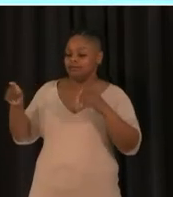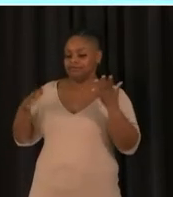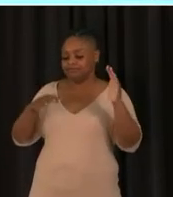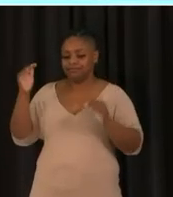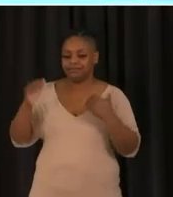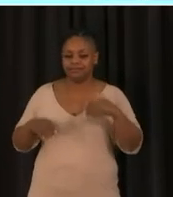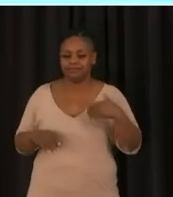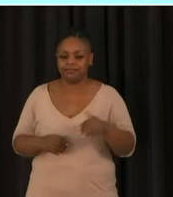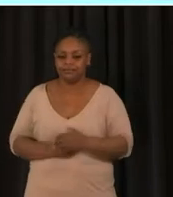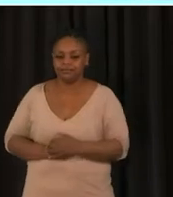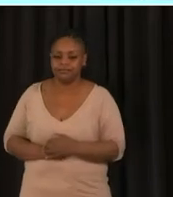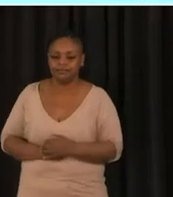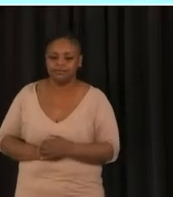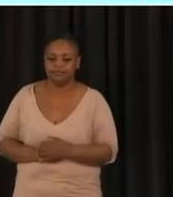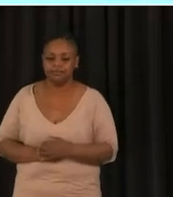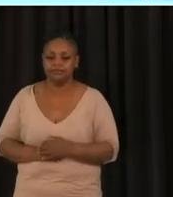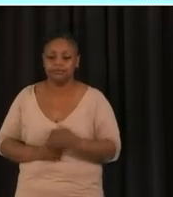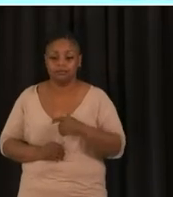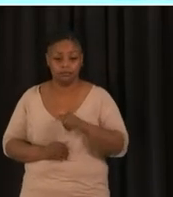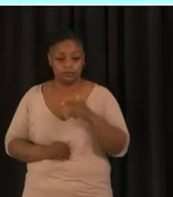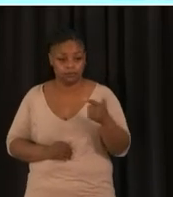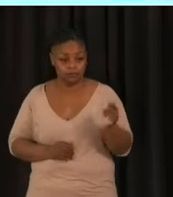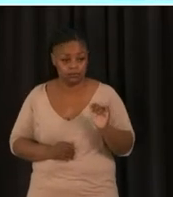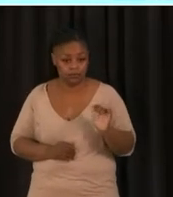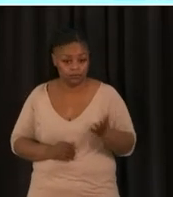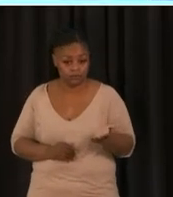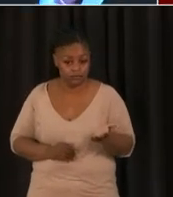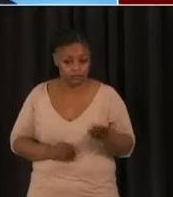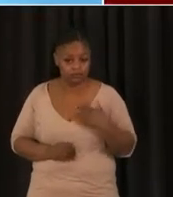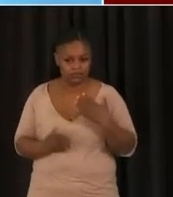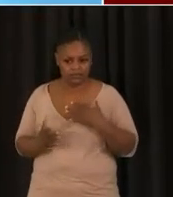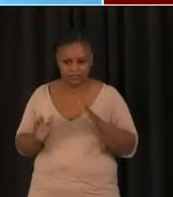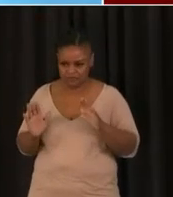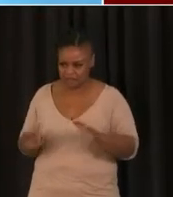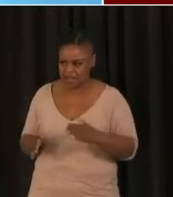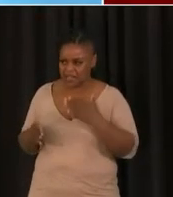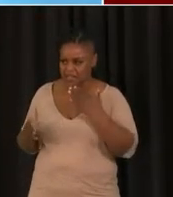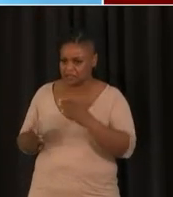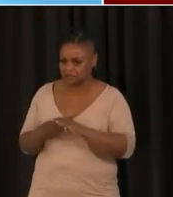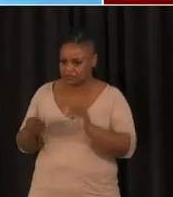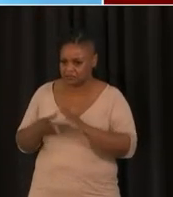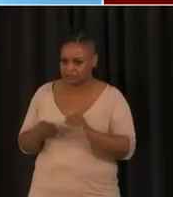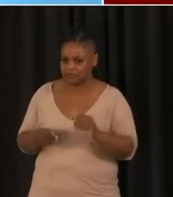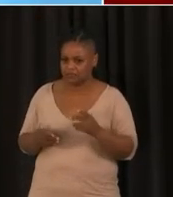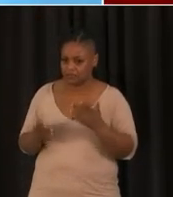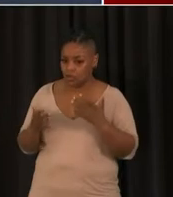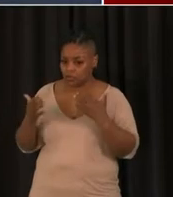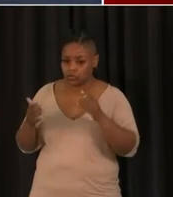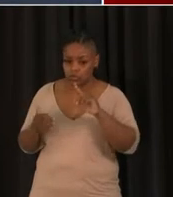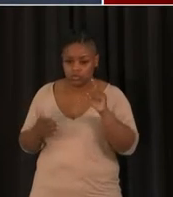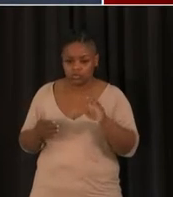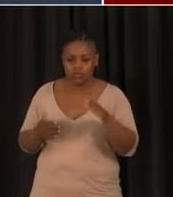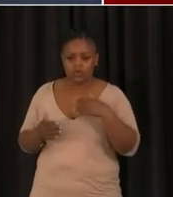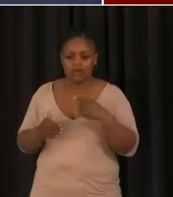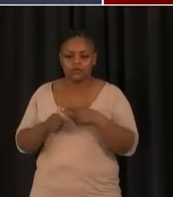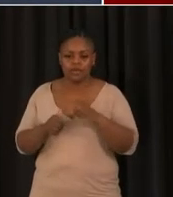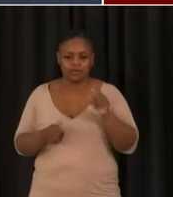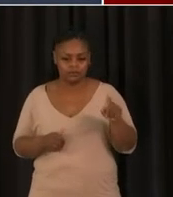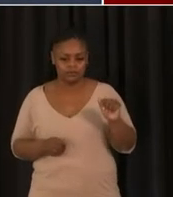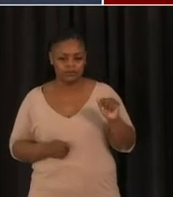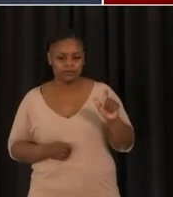Institute. For those unfamiliar, we're a nonprofit research organization that provides data, evidence, and solutions to help strengthen